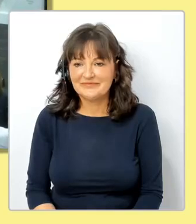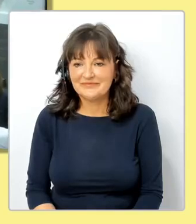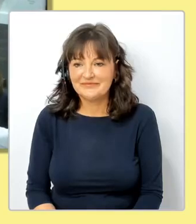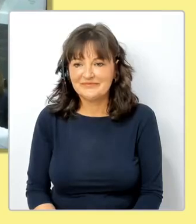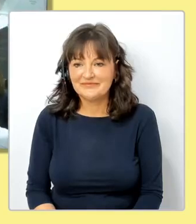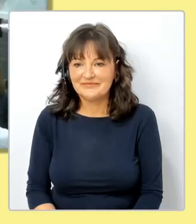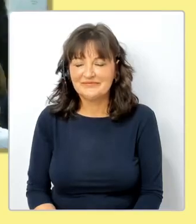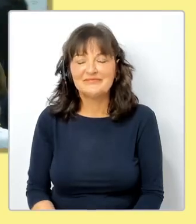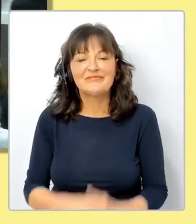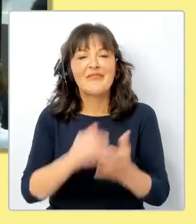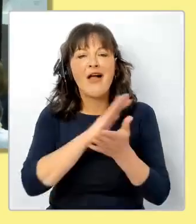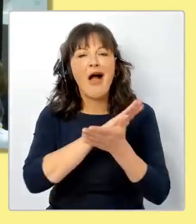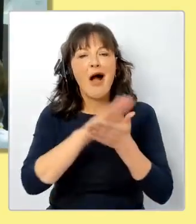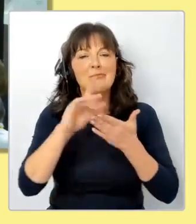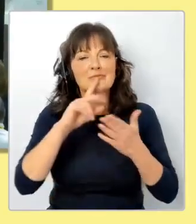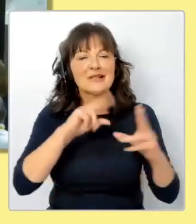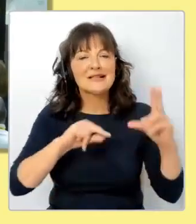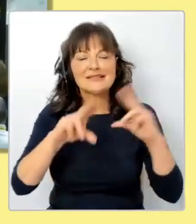At least they've got wheels on them.